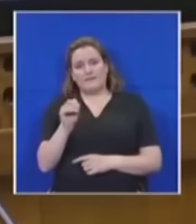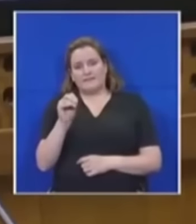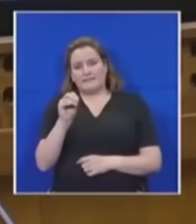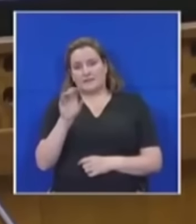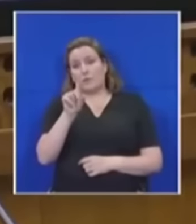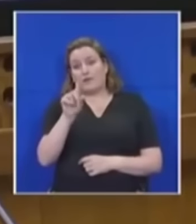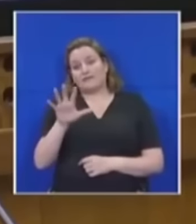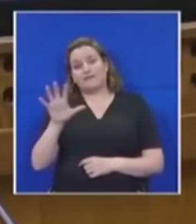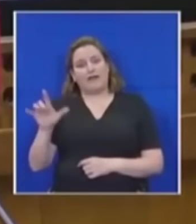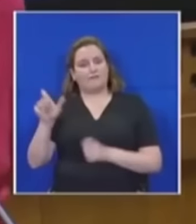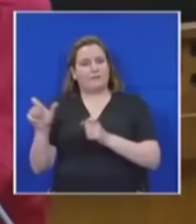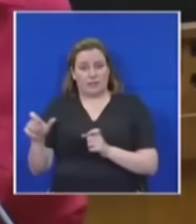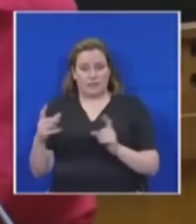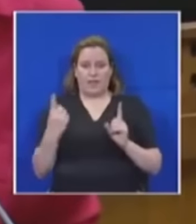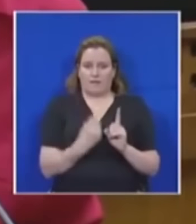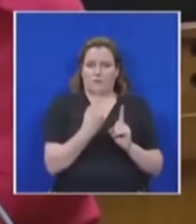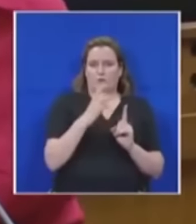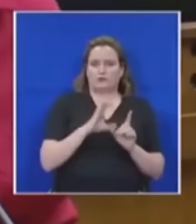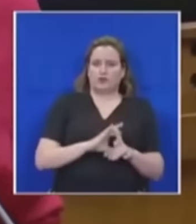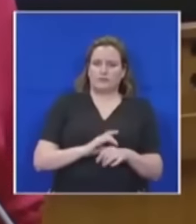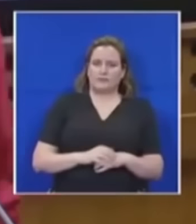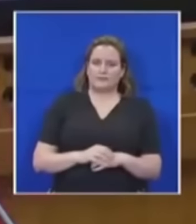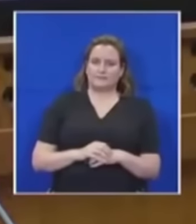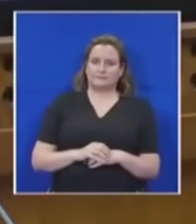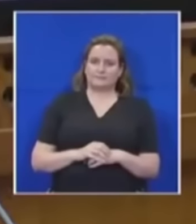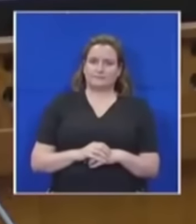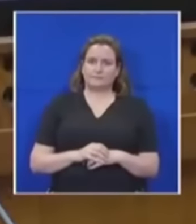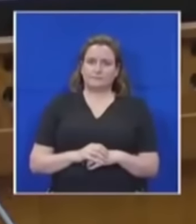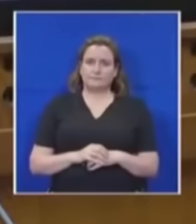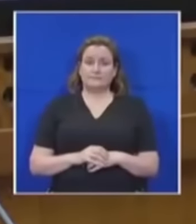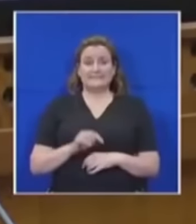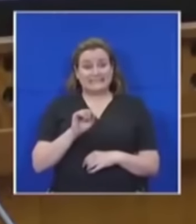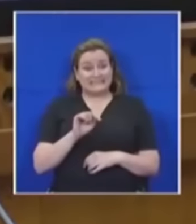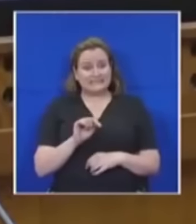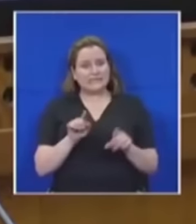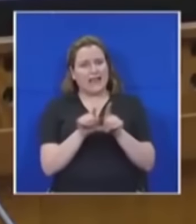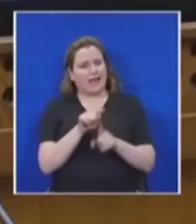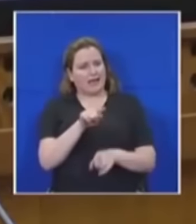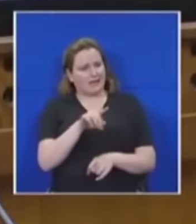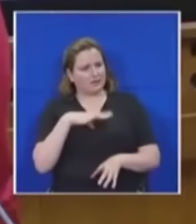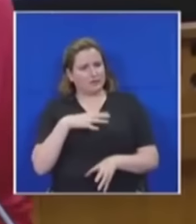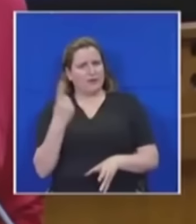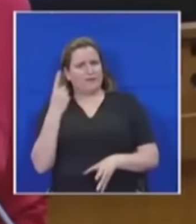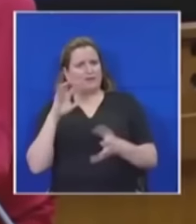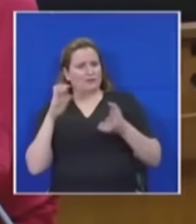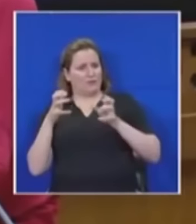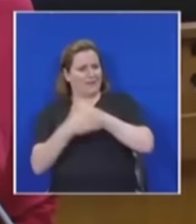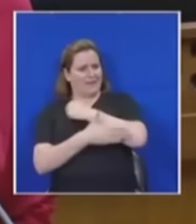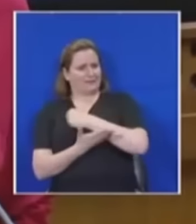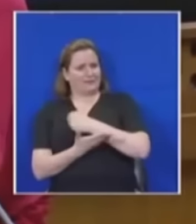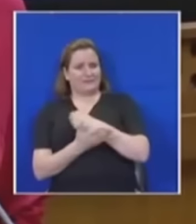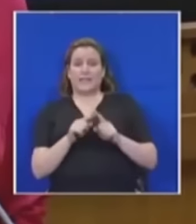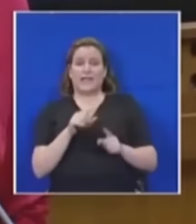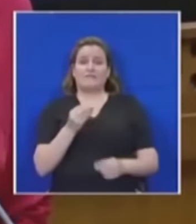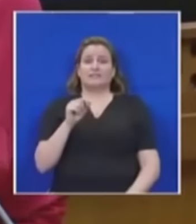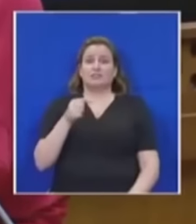A dream that is mostly associated with the so-called developed nations. Cuba has got a GDP ratio